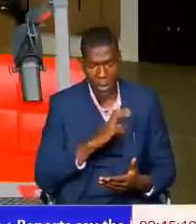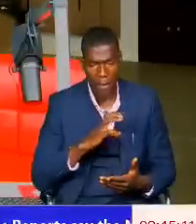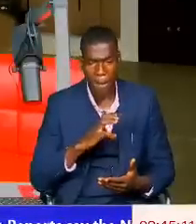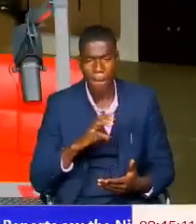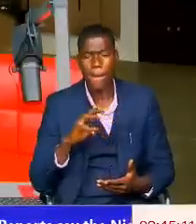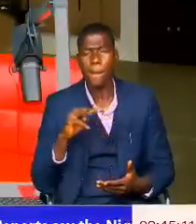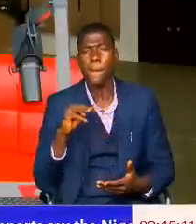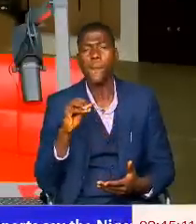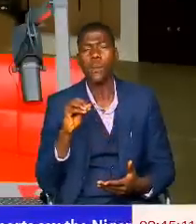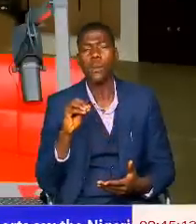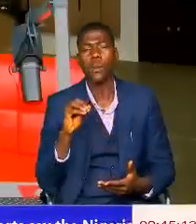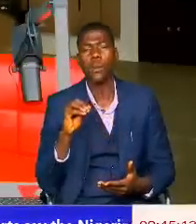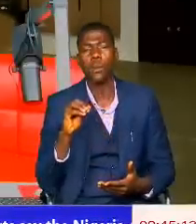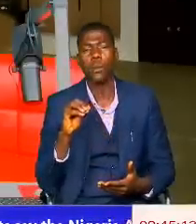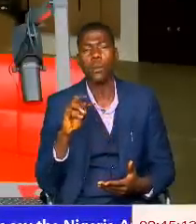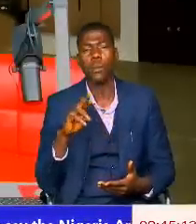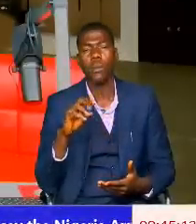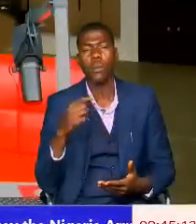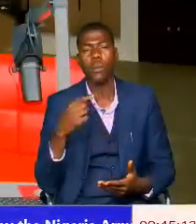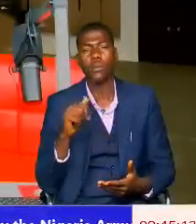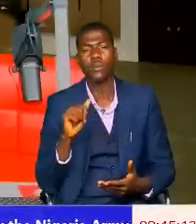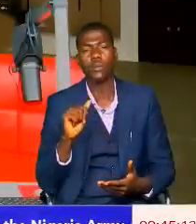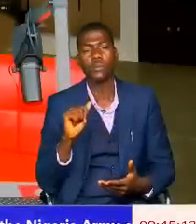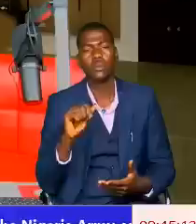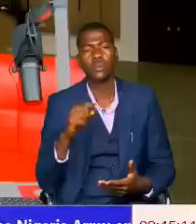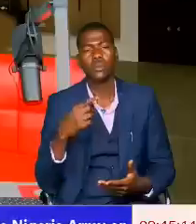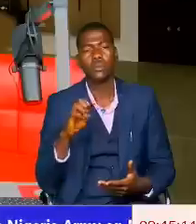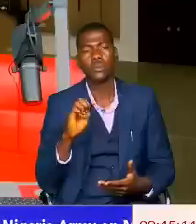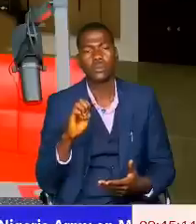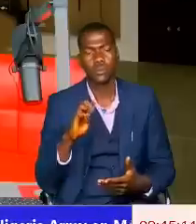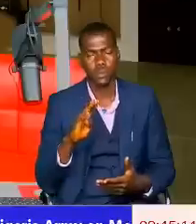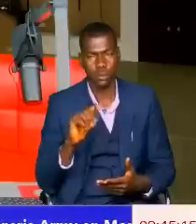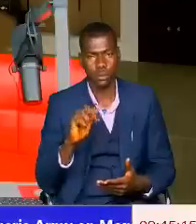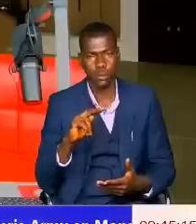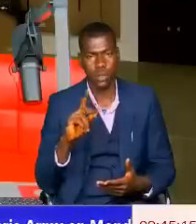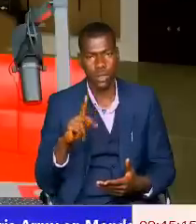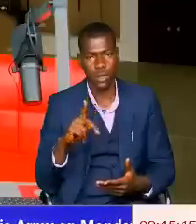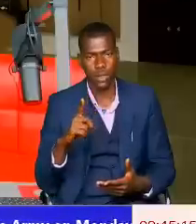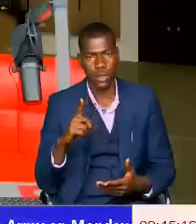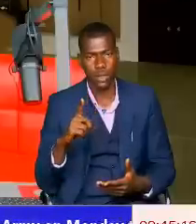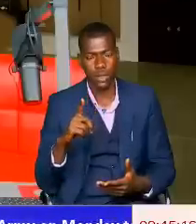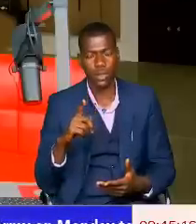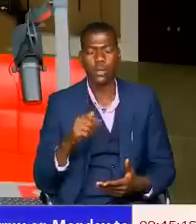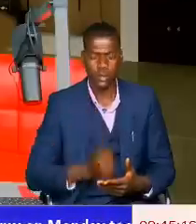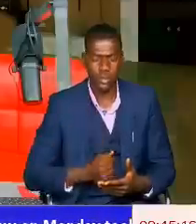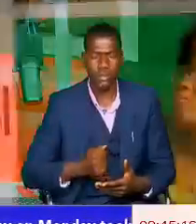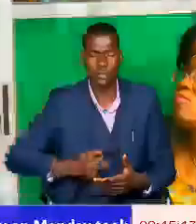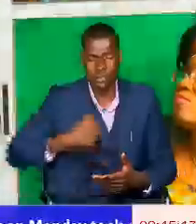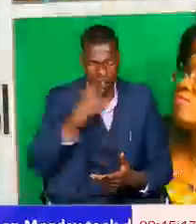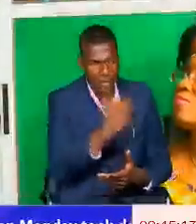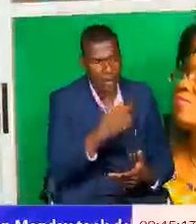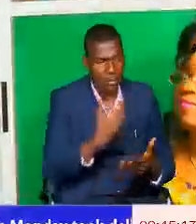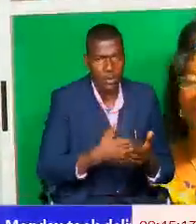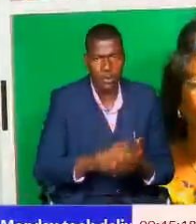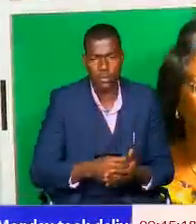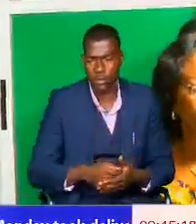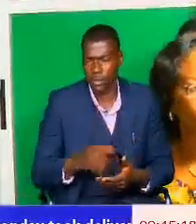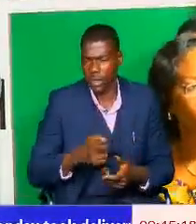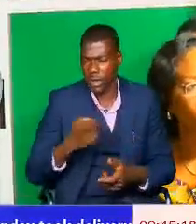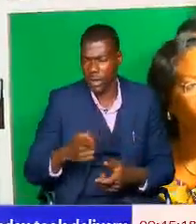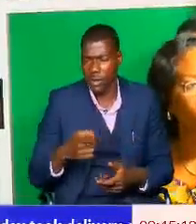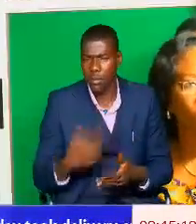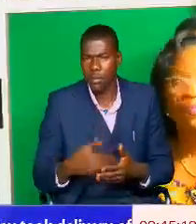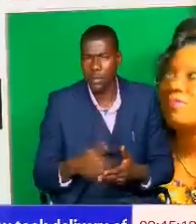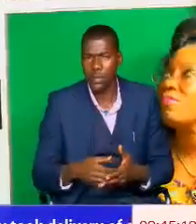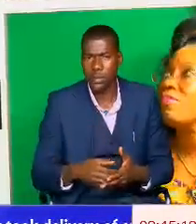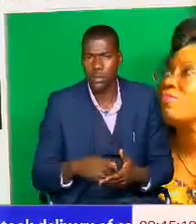money. We go give them. You go give Federal Mortgage Bank. How much would I sell the house for them? 20 million. 20 million in the